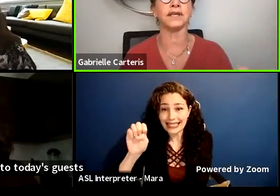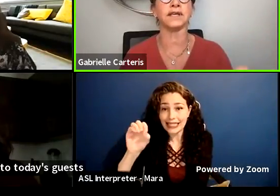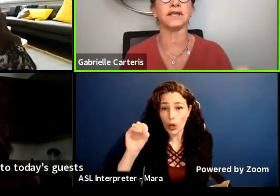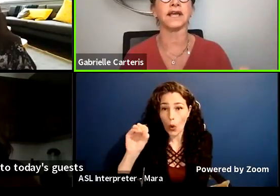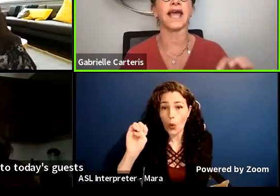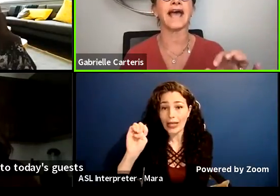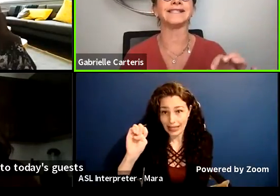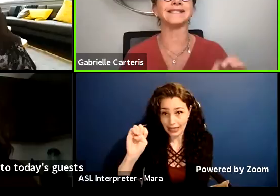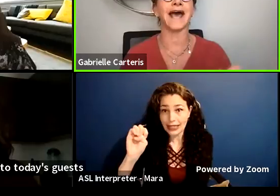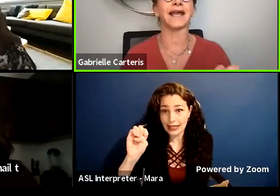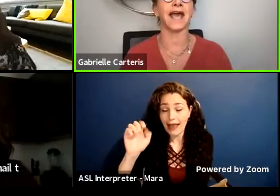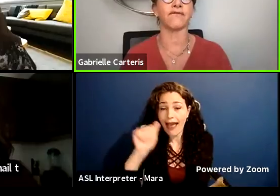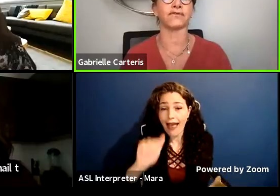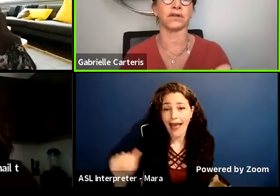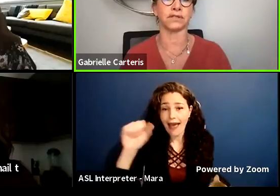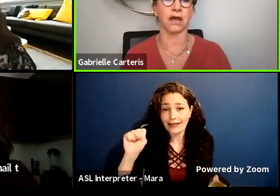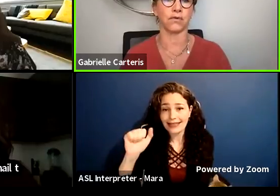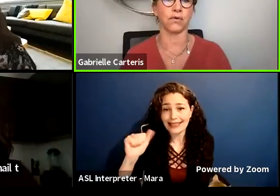pteoe